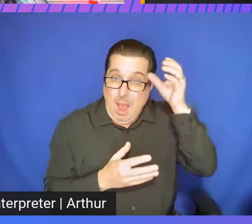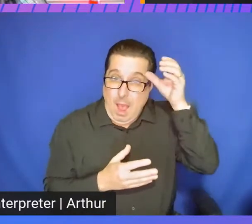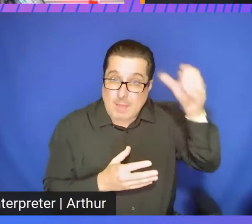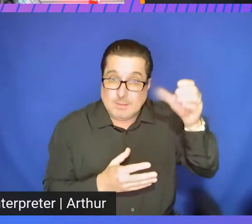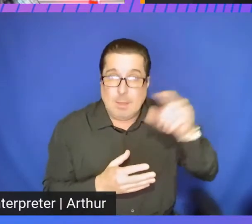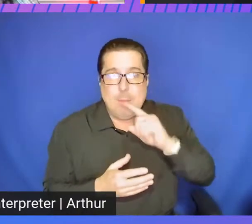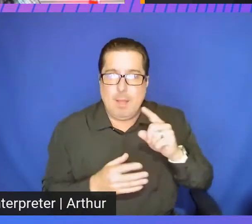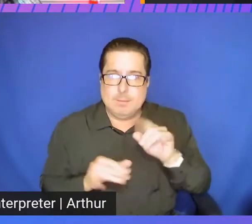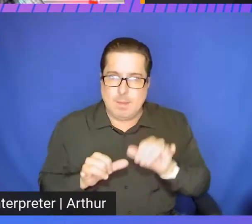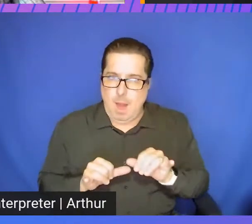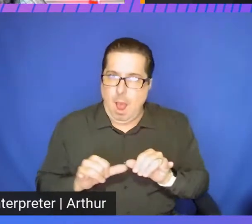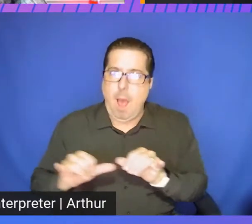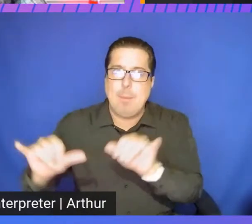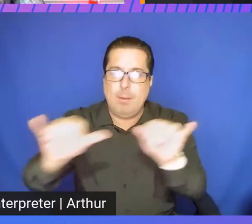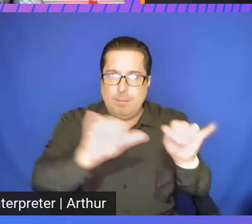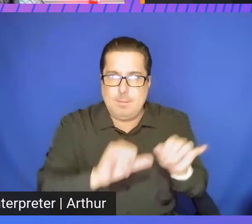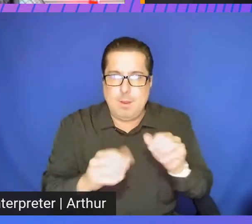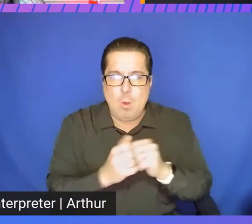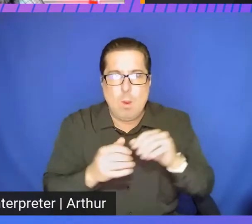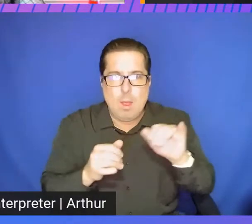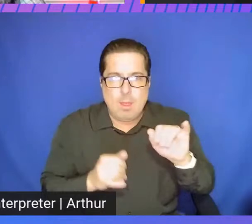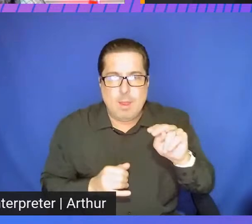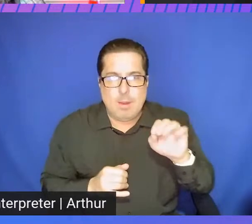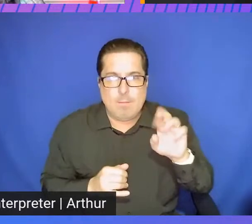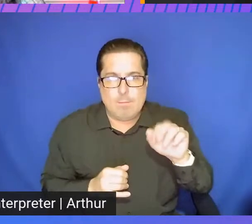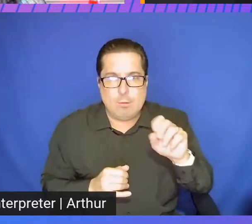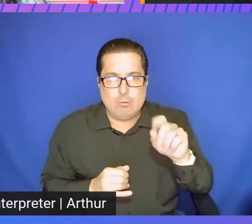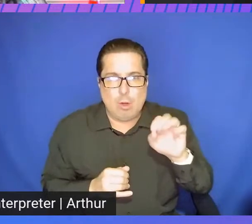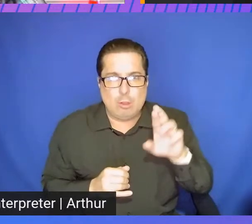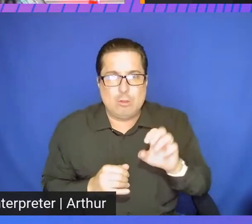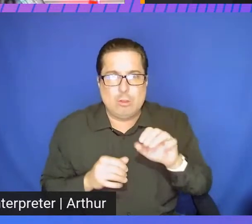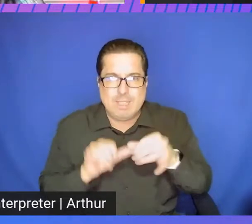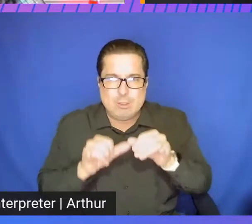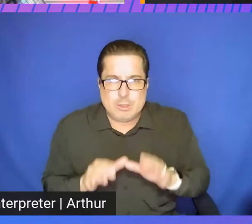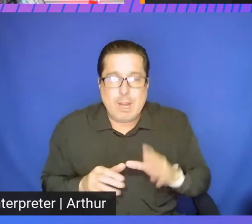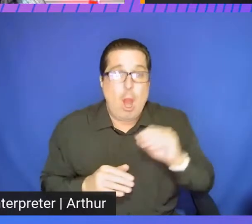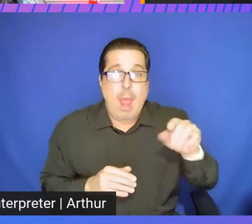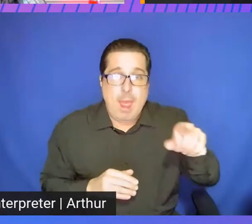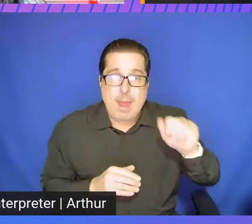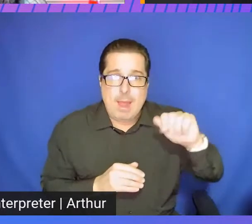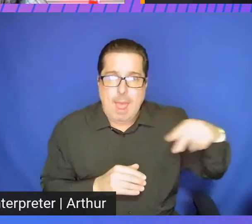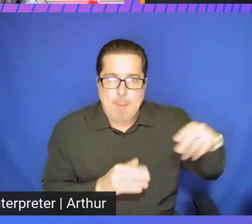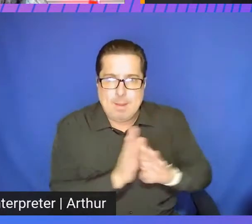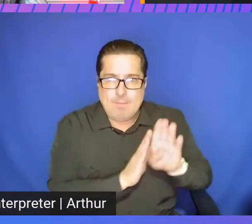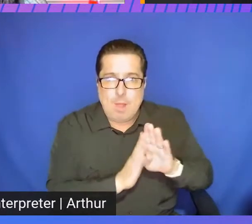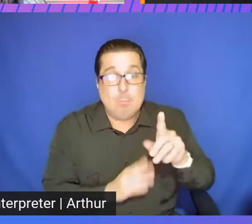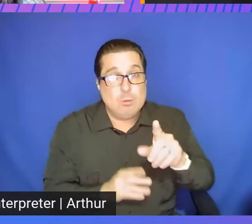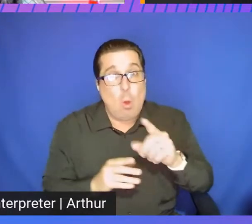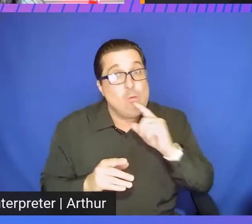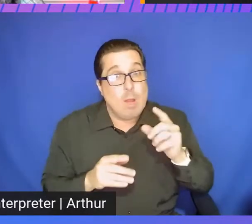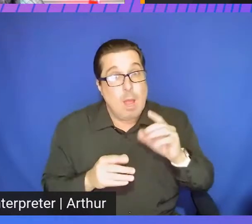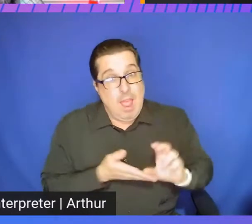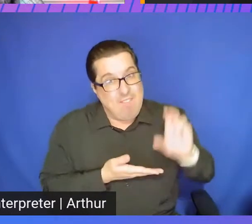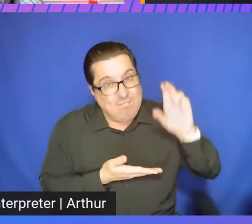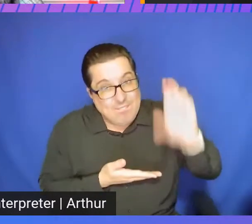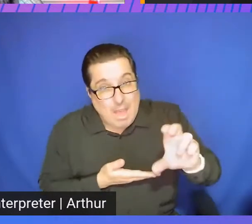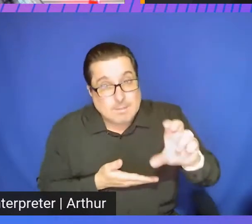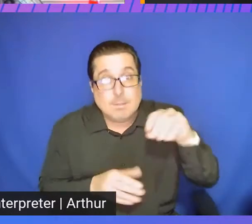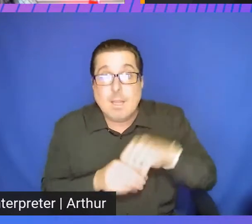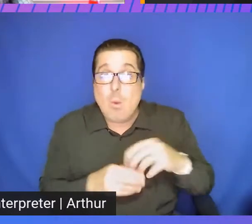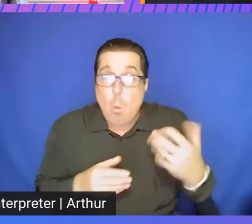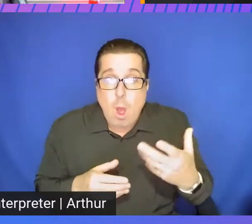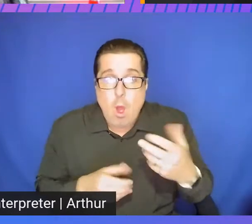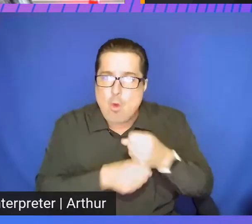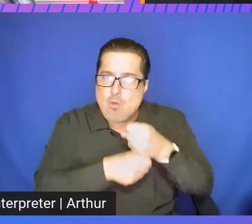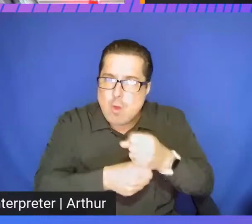to both the infrastructure engineers and the app developers. So invest in creating that place